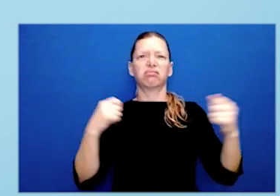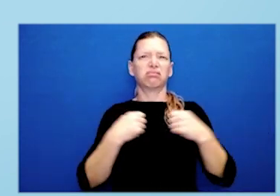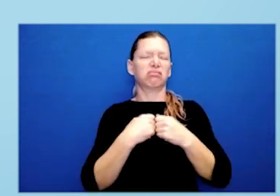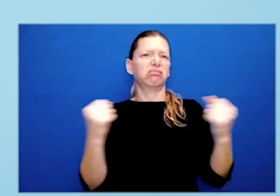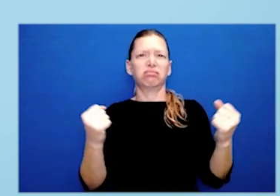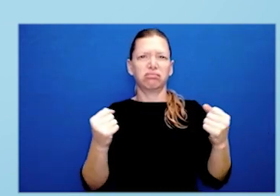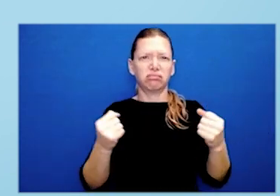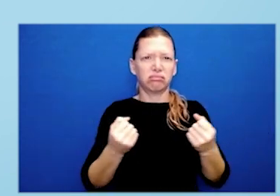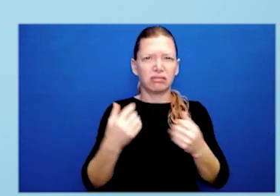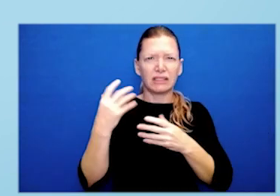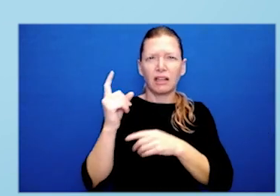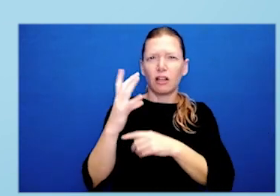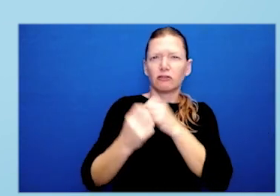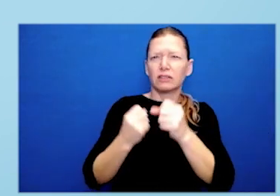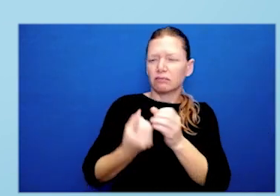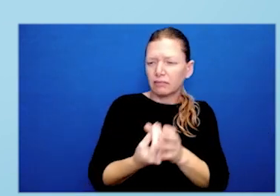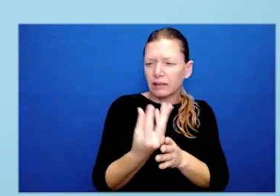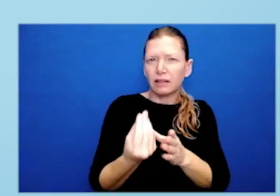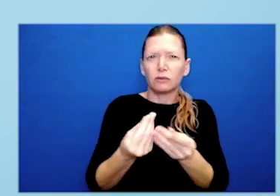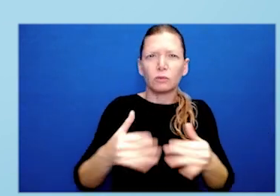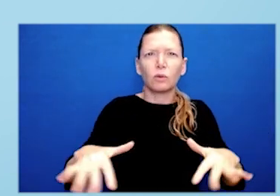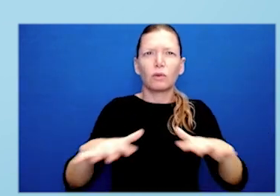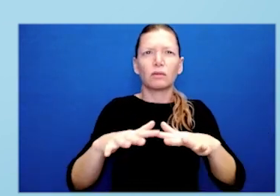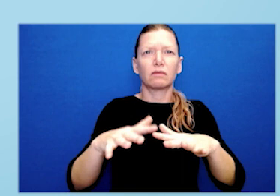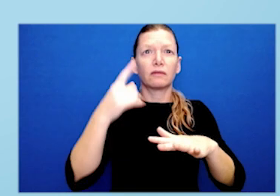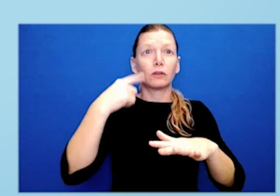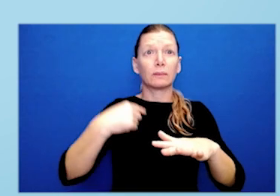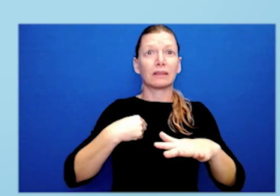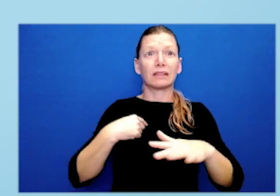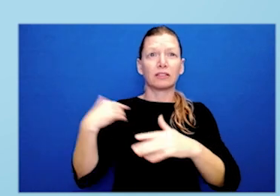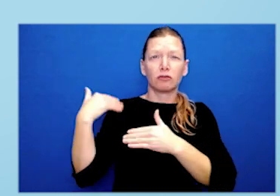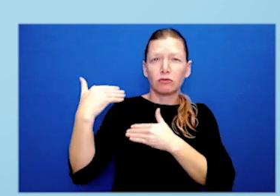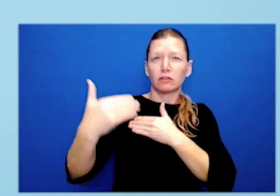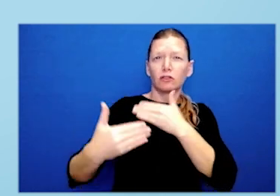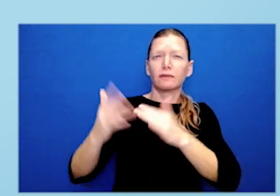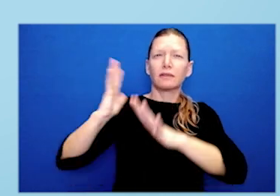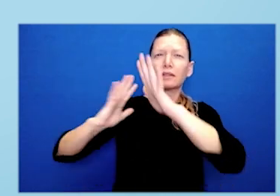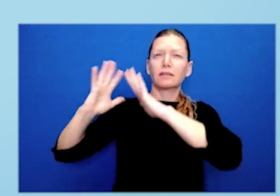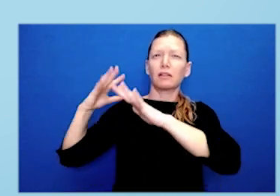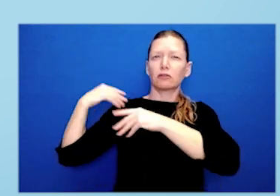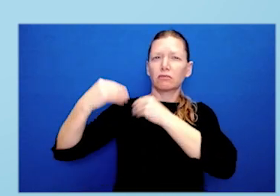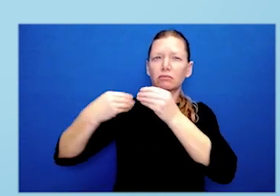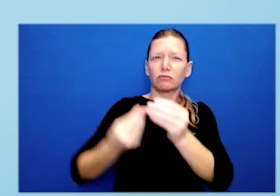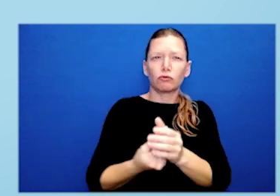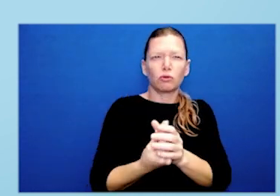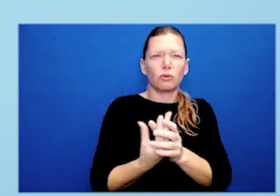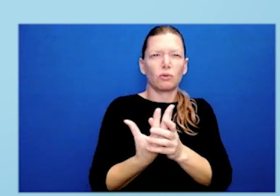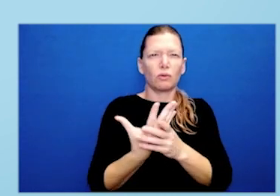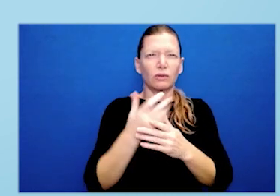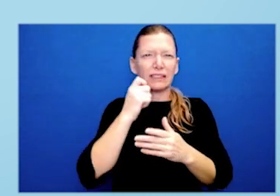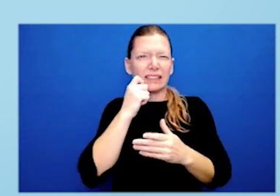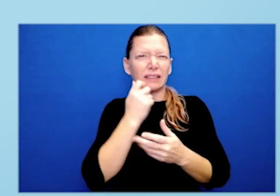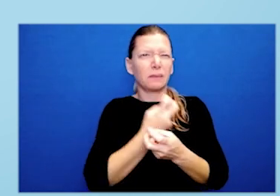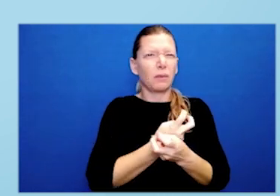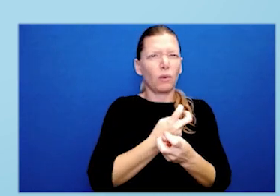Ripped through for you, centuries grown plants and soil. For me, generations of ancestral grown skin